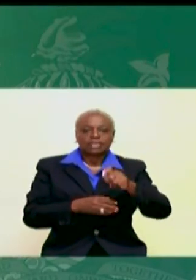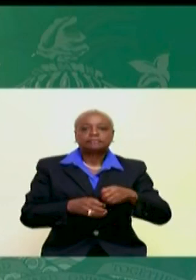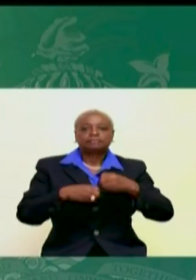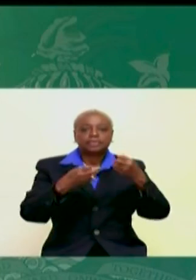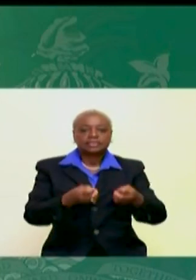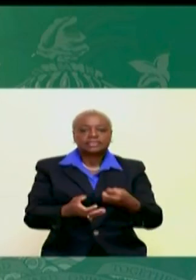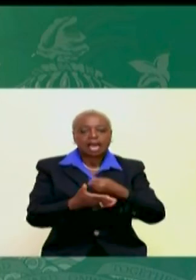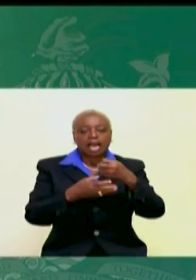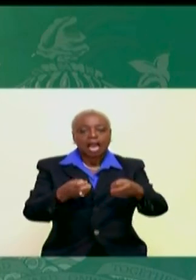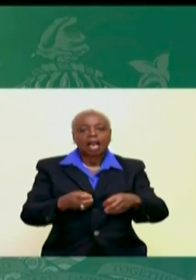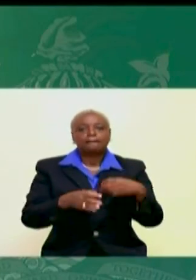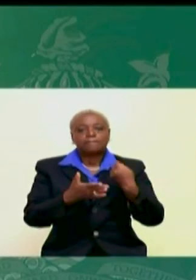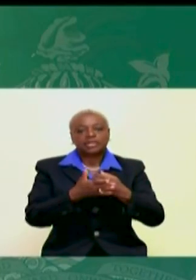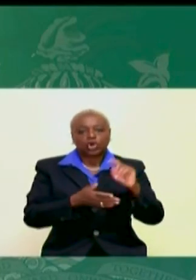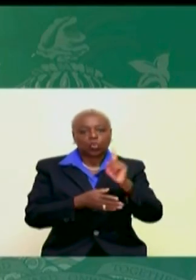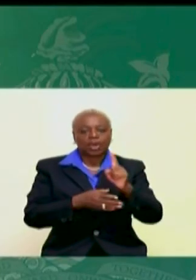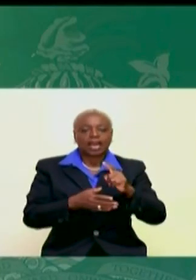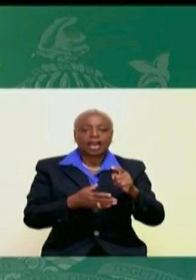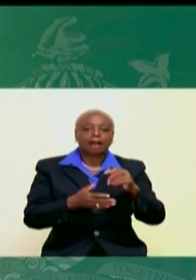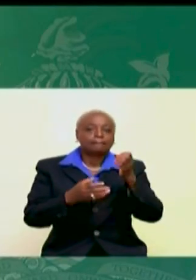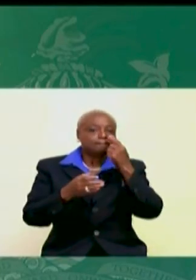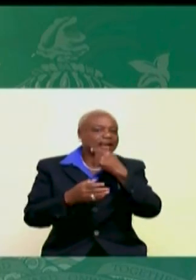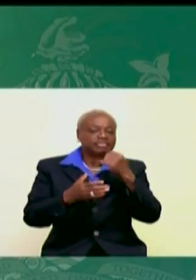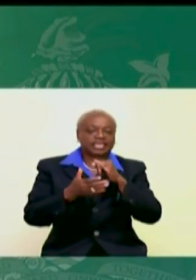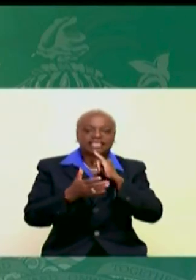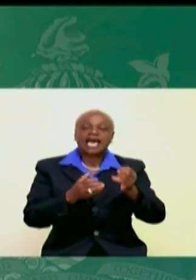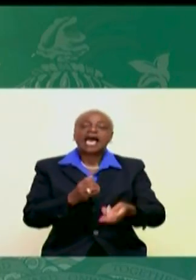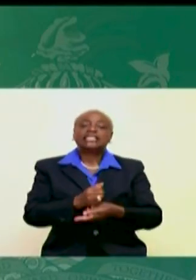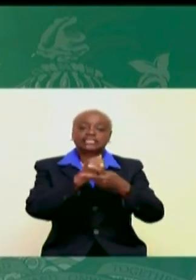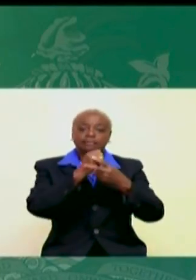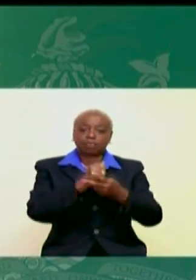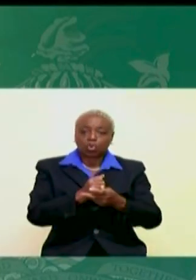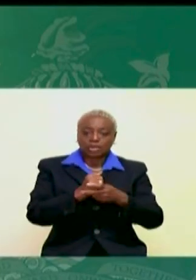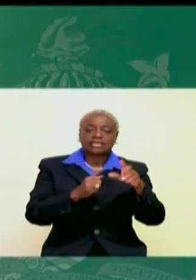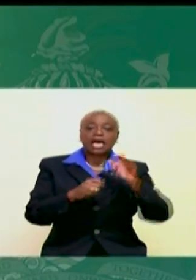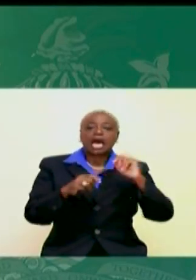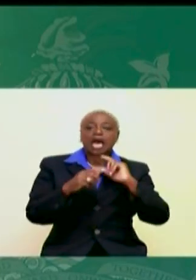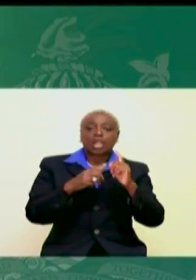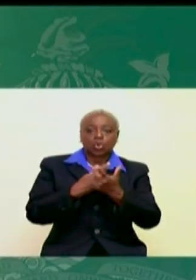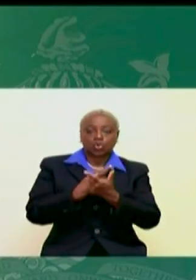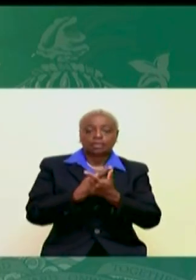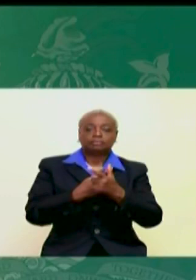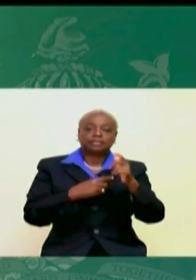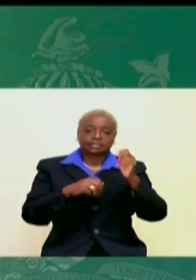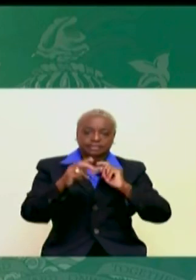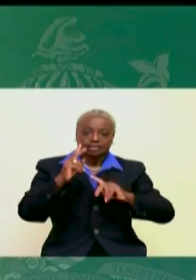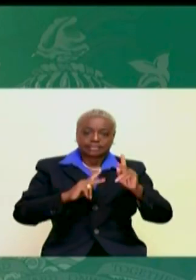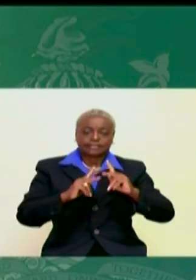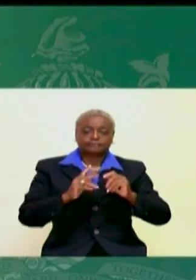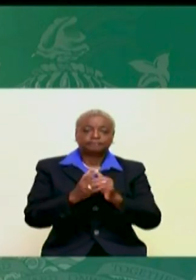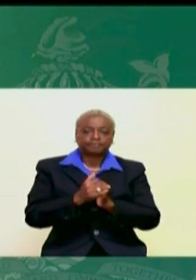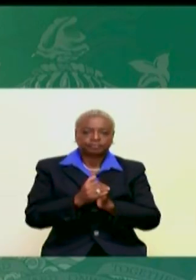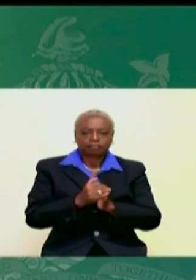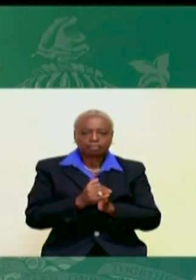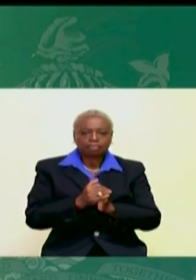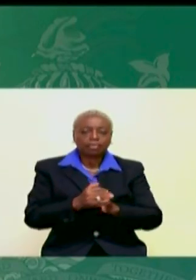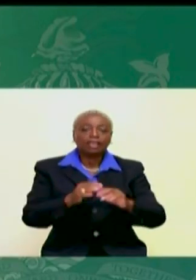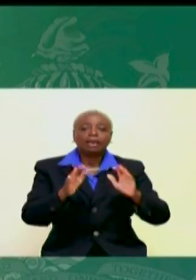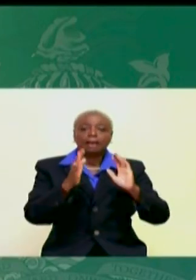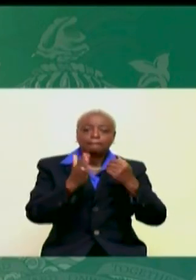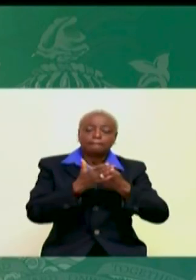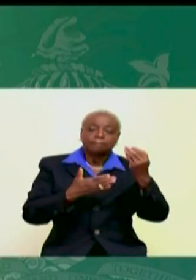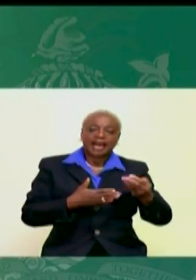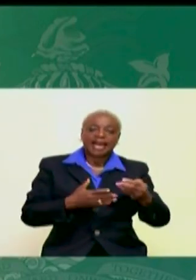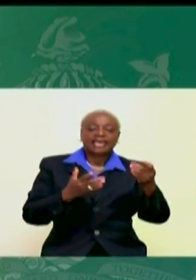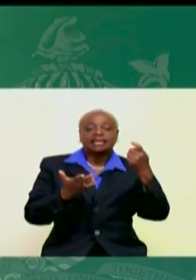is and support our local creatives, artisans, musicians, and entertainers. Buy a ticket,